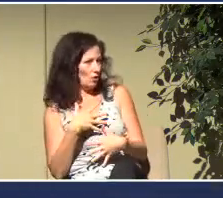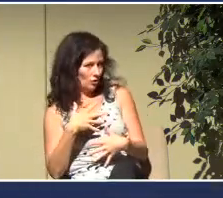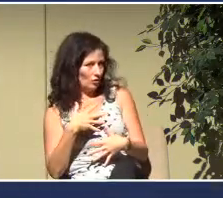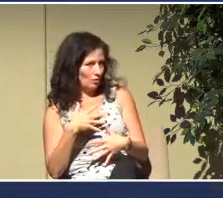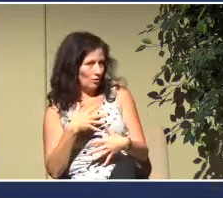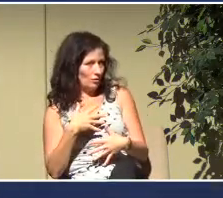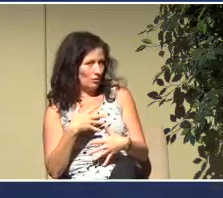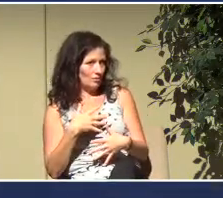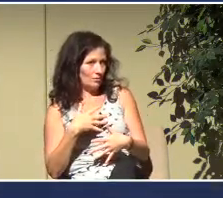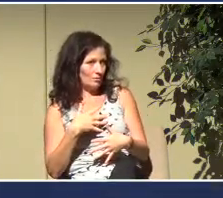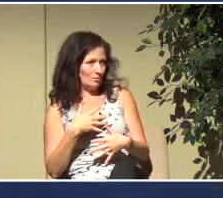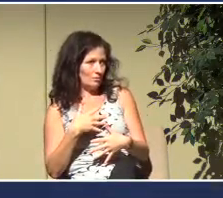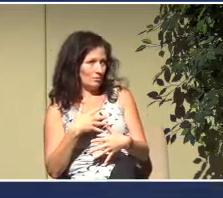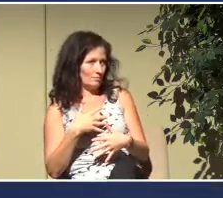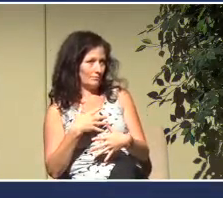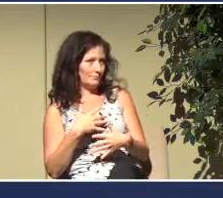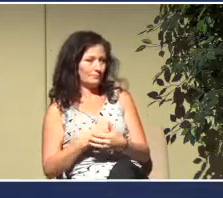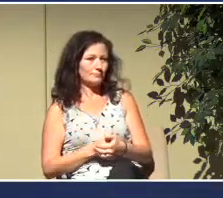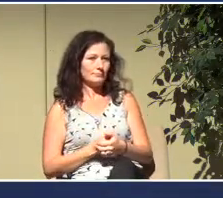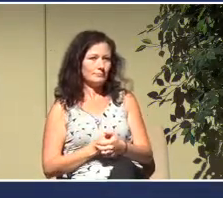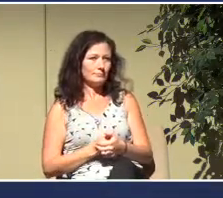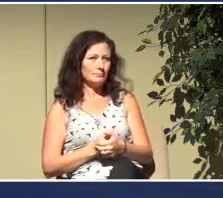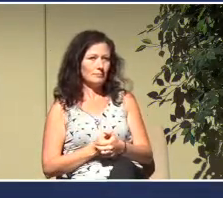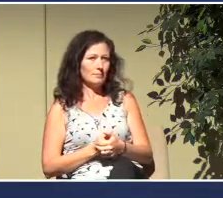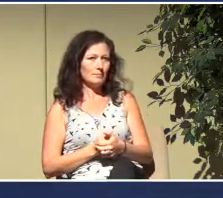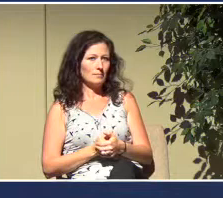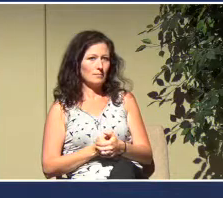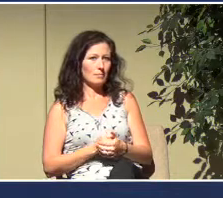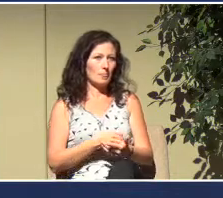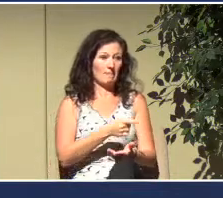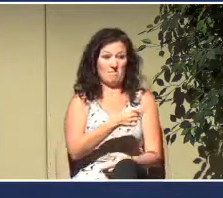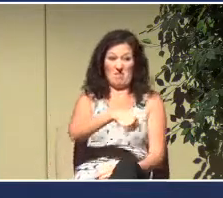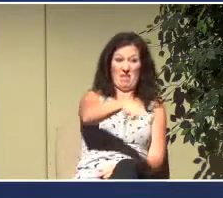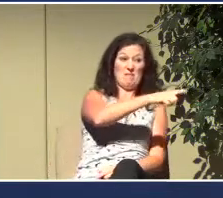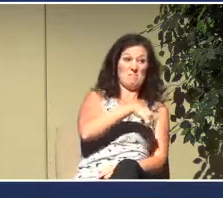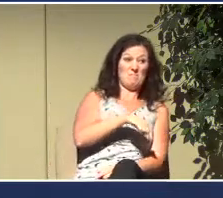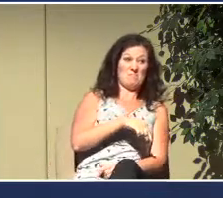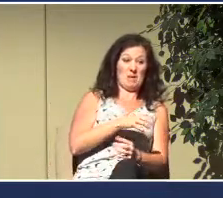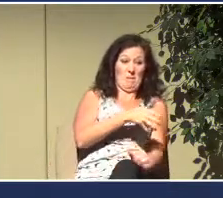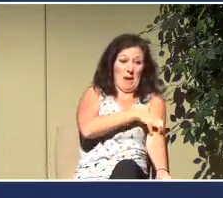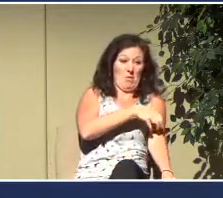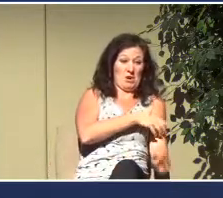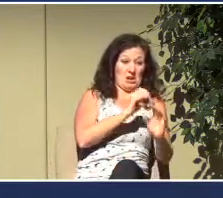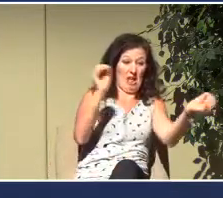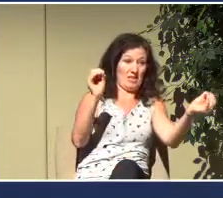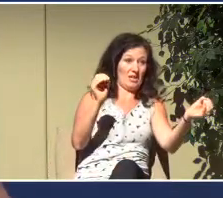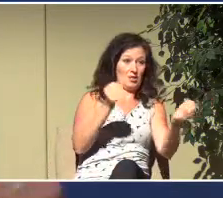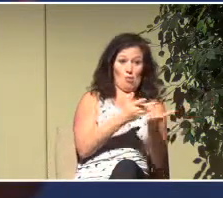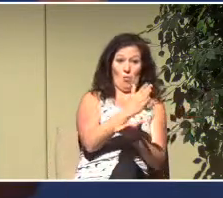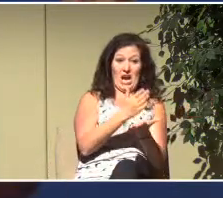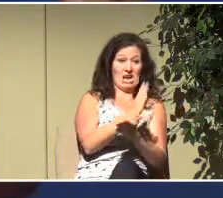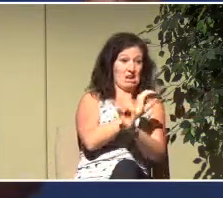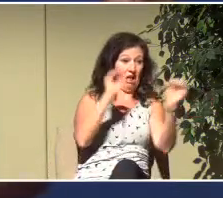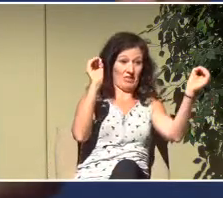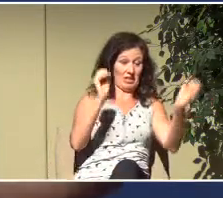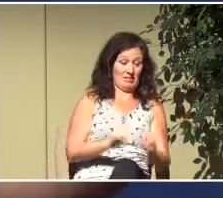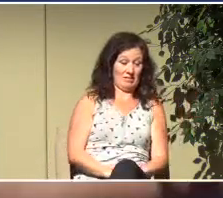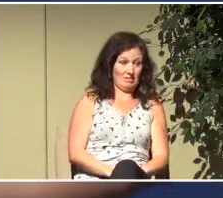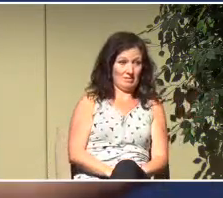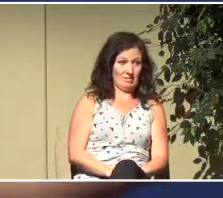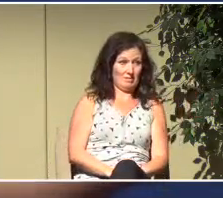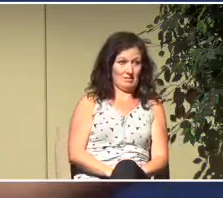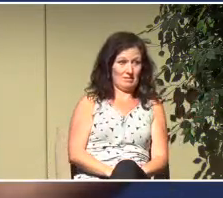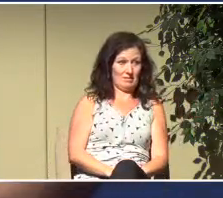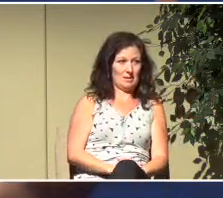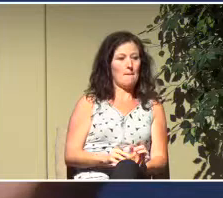Now, there's nothing that the member of the oppressing group could have done anymore. They had no more power, no more right to do anything. But